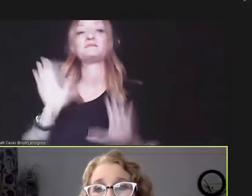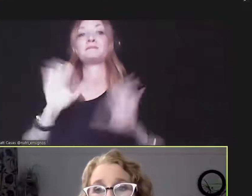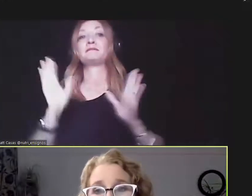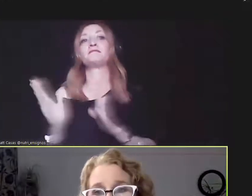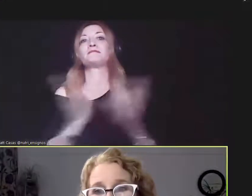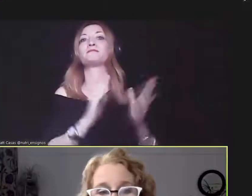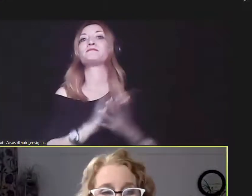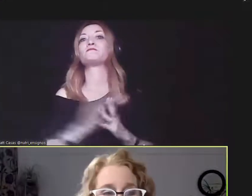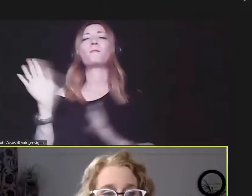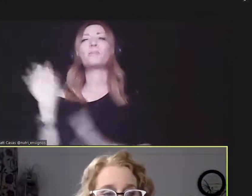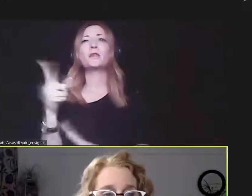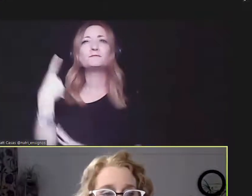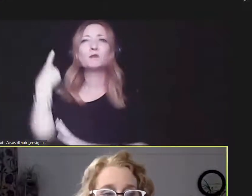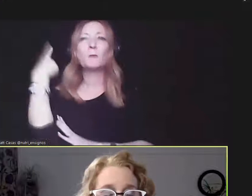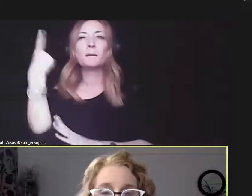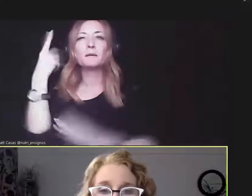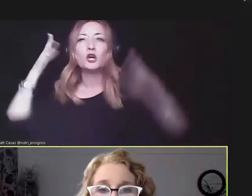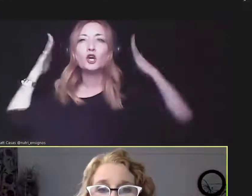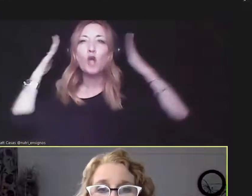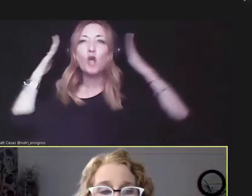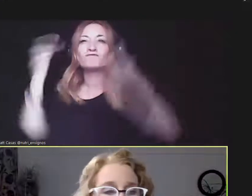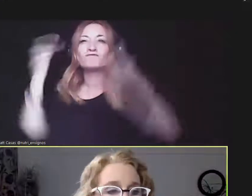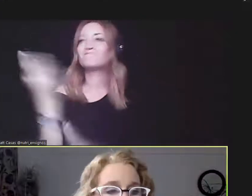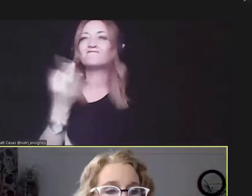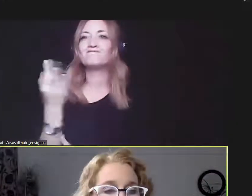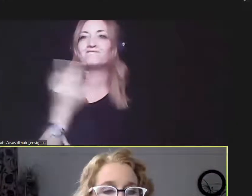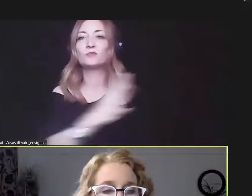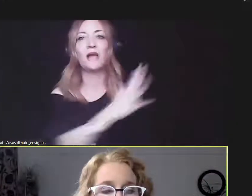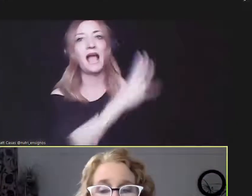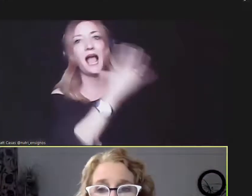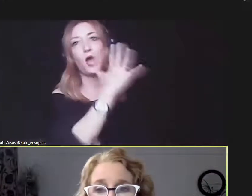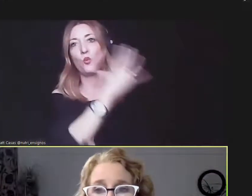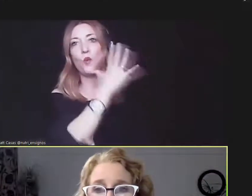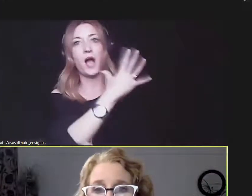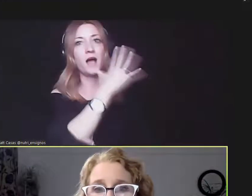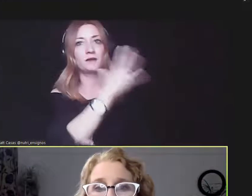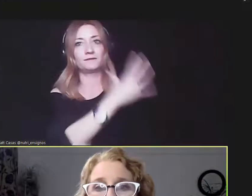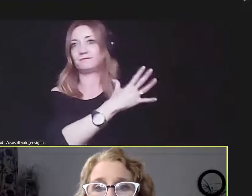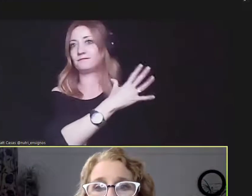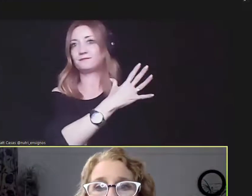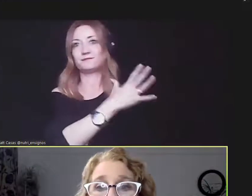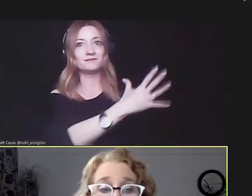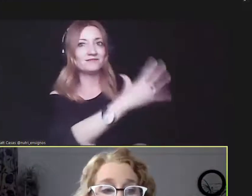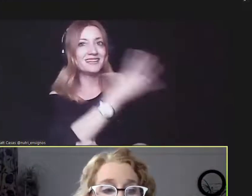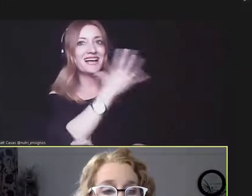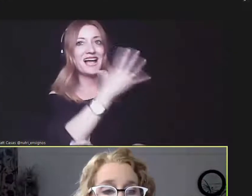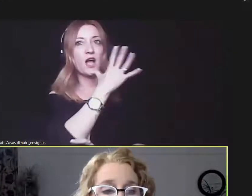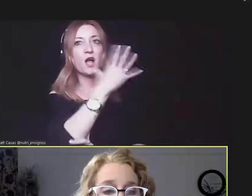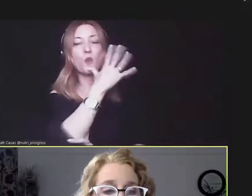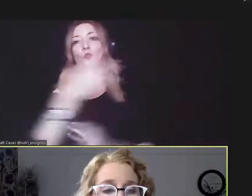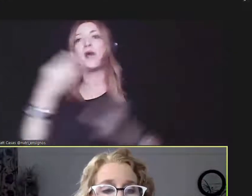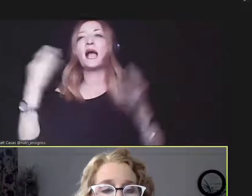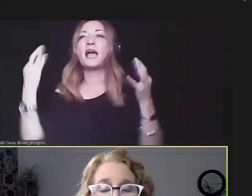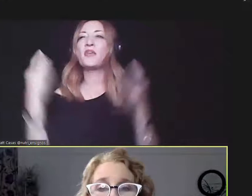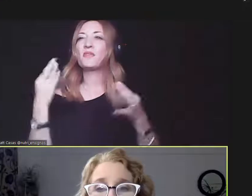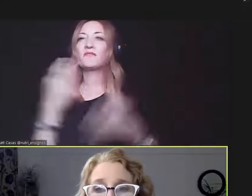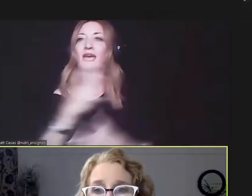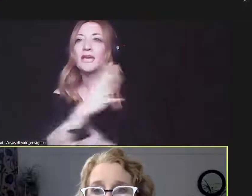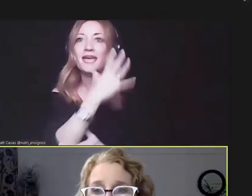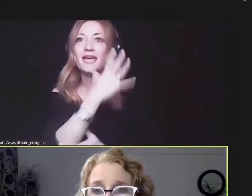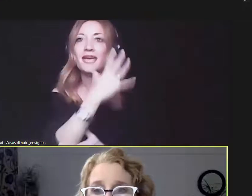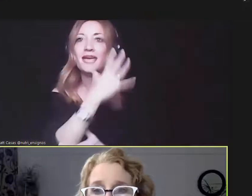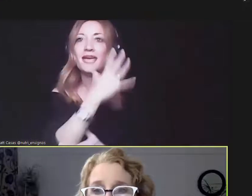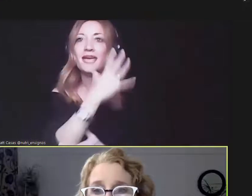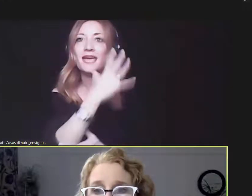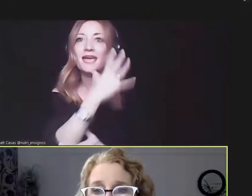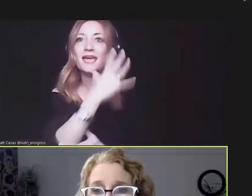stay hydrated. So remaining hydrated gives the liver